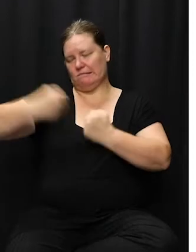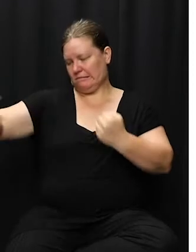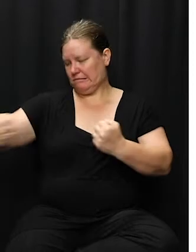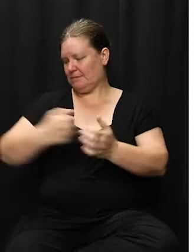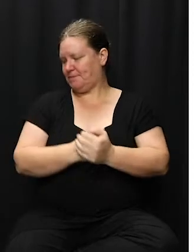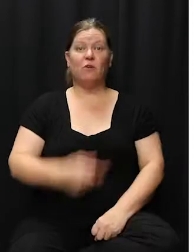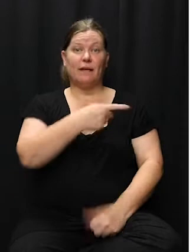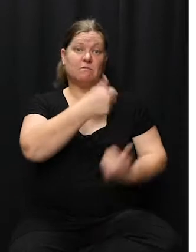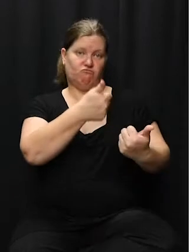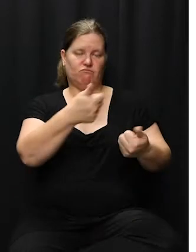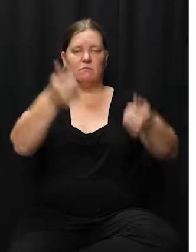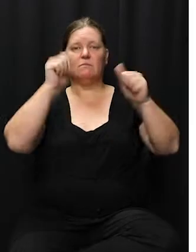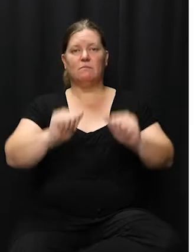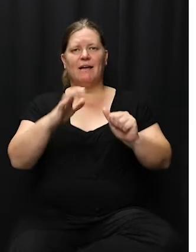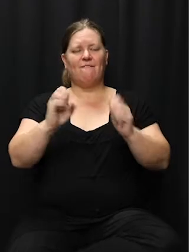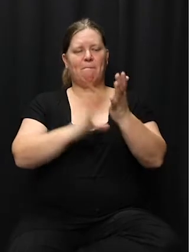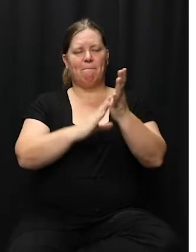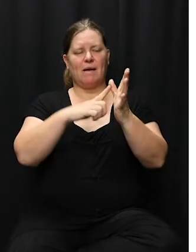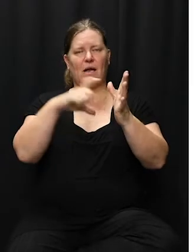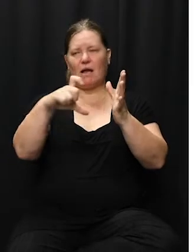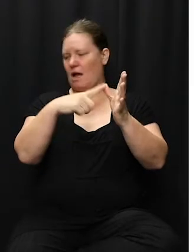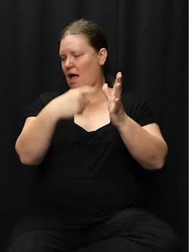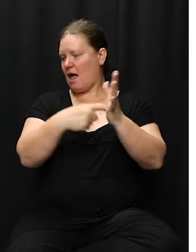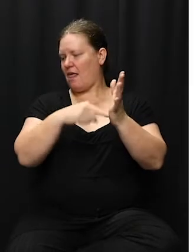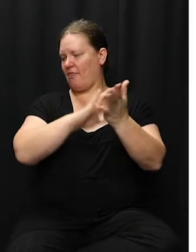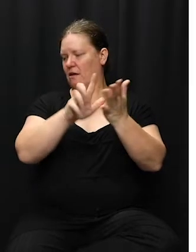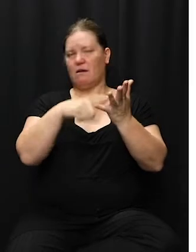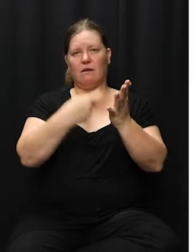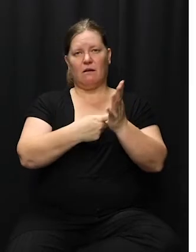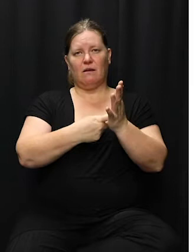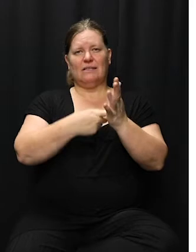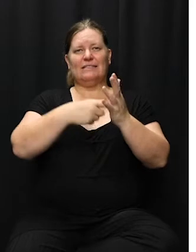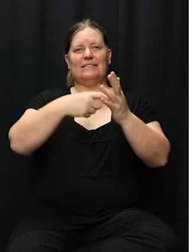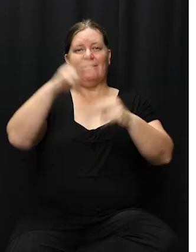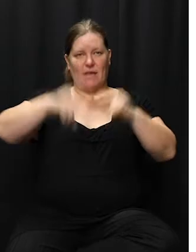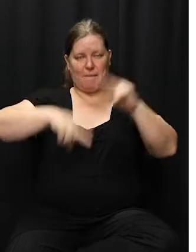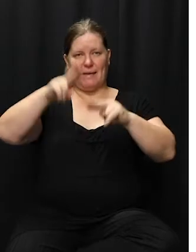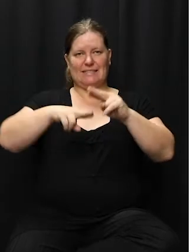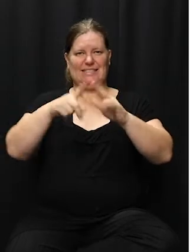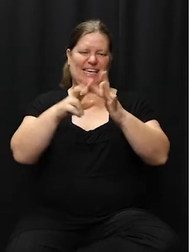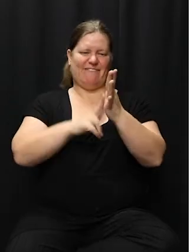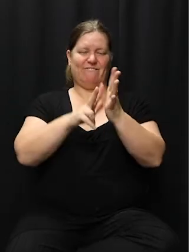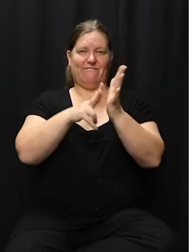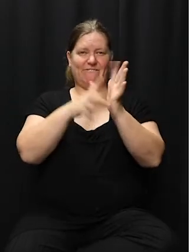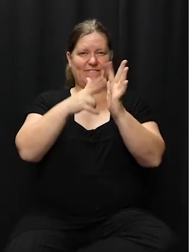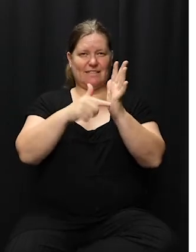their language. Next, there's the MacArthur Developmental